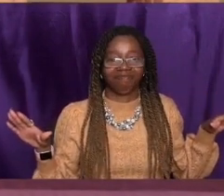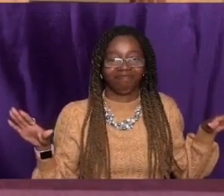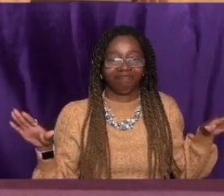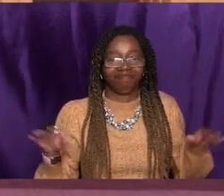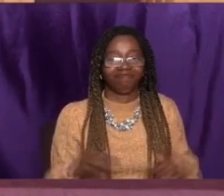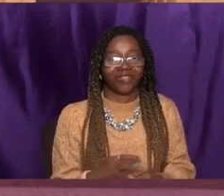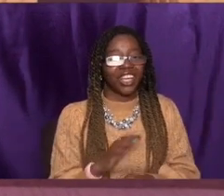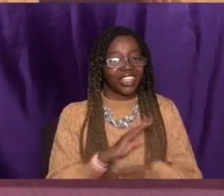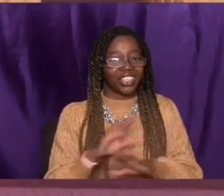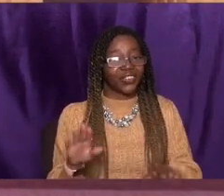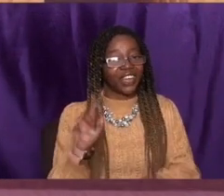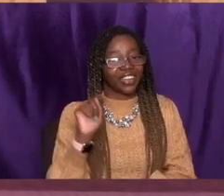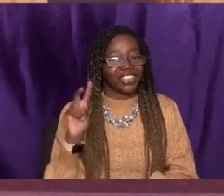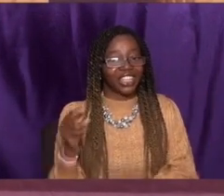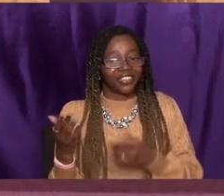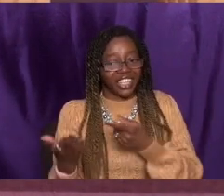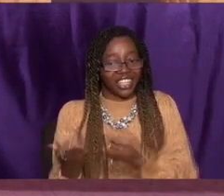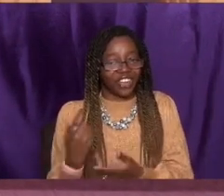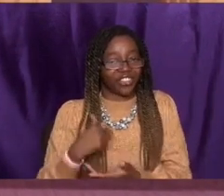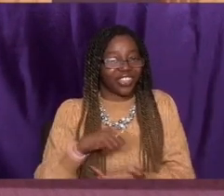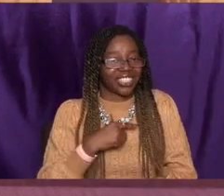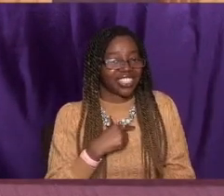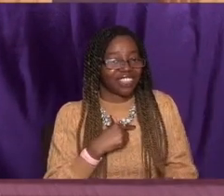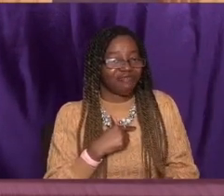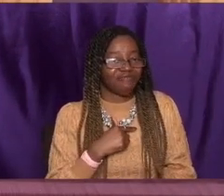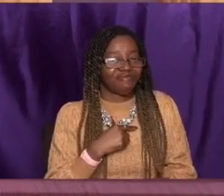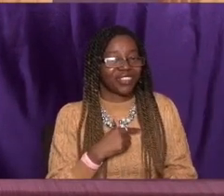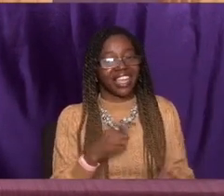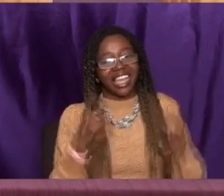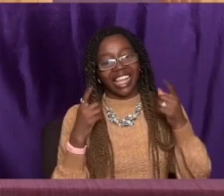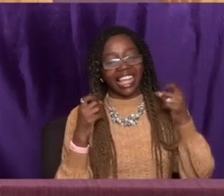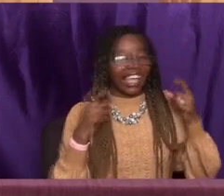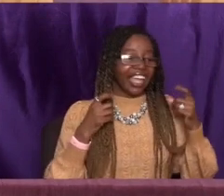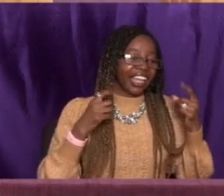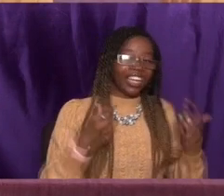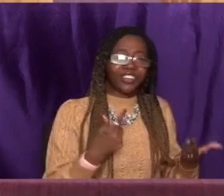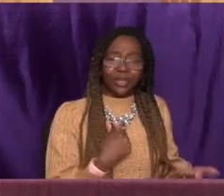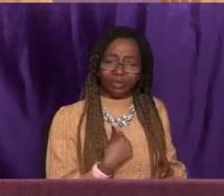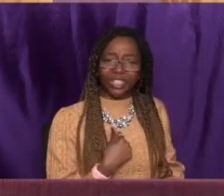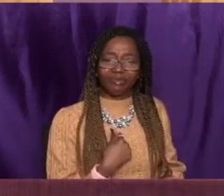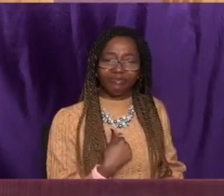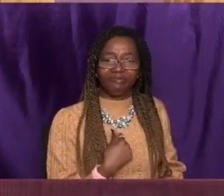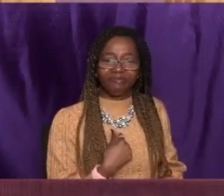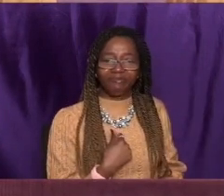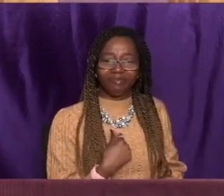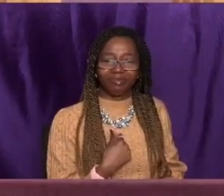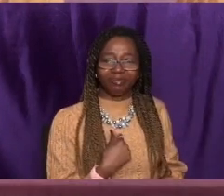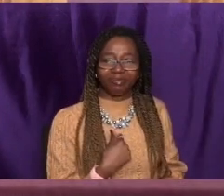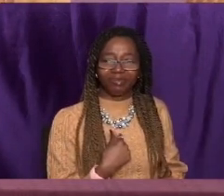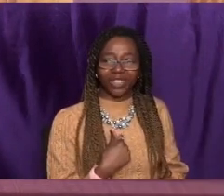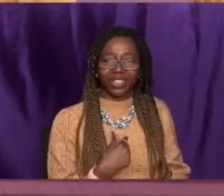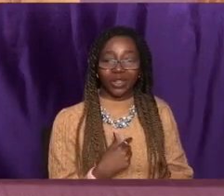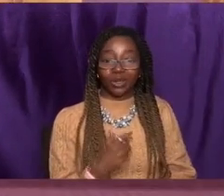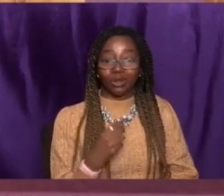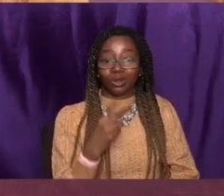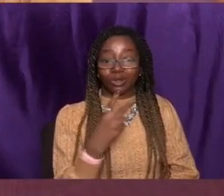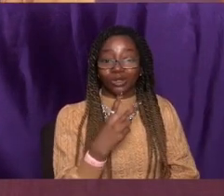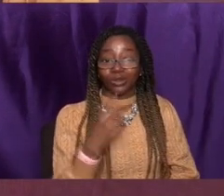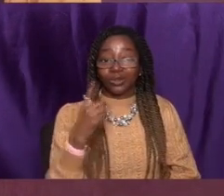They don't have cable, they have us. And they laughed at me. Because in